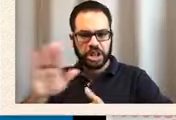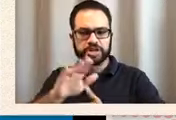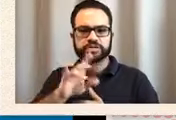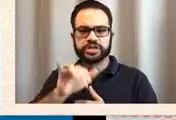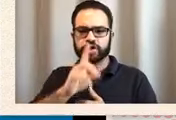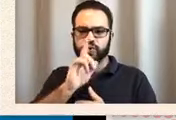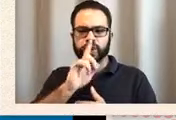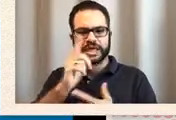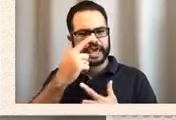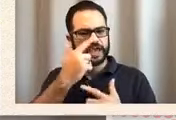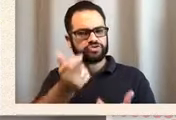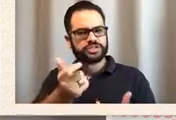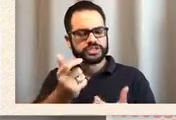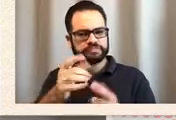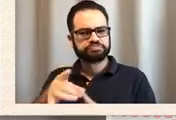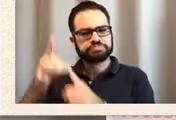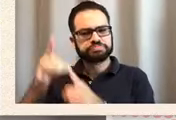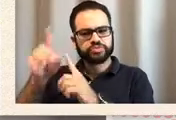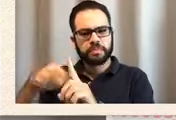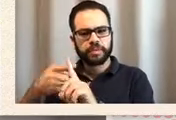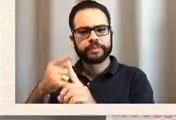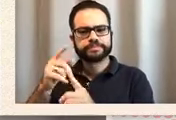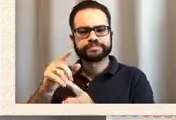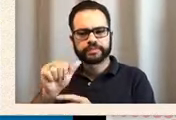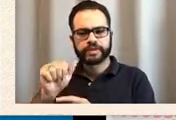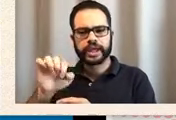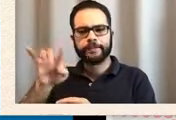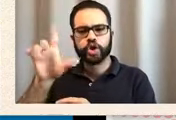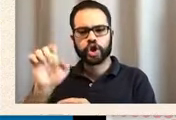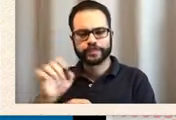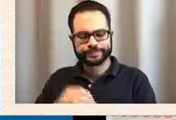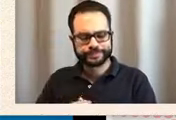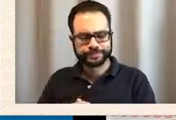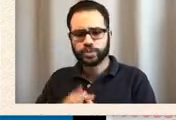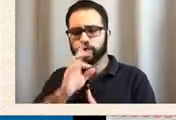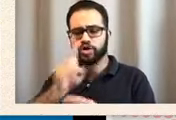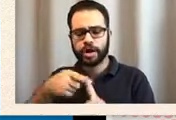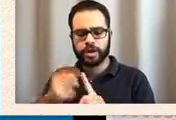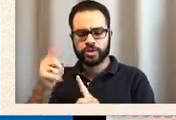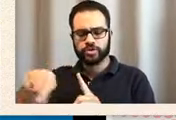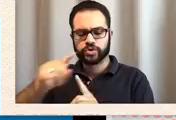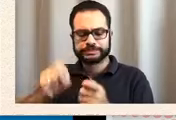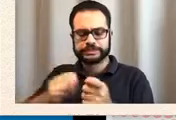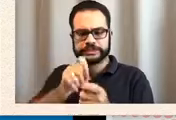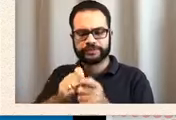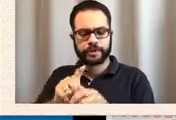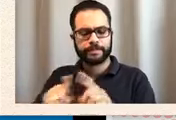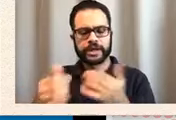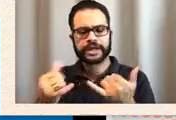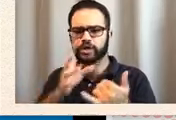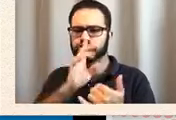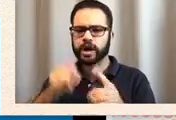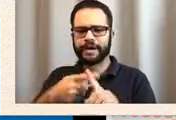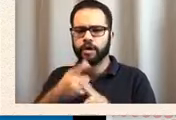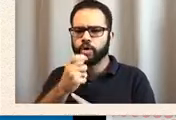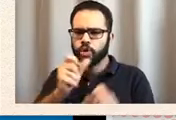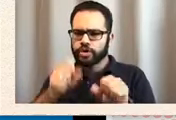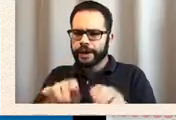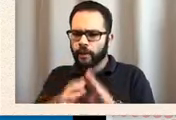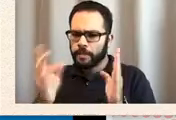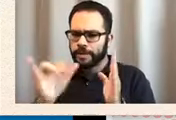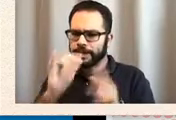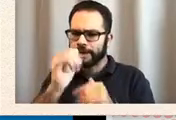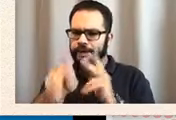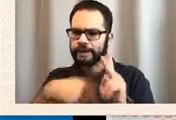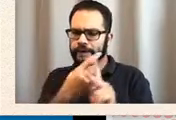of ABLE accounts, and we're going to talk about those specifics. But first, let's talk about who can open an account. So this is Alicia, and